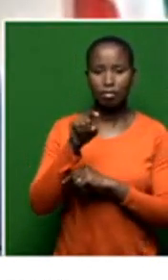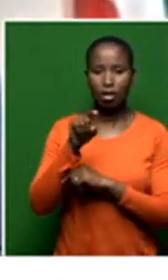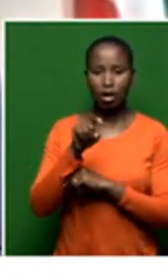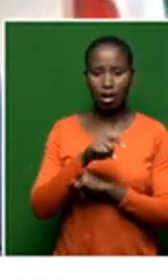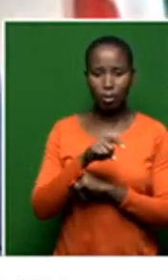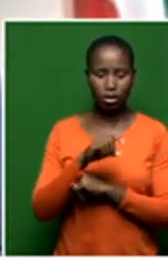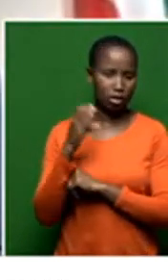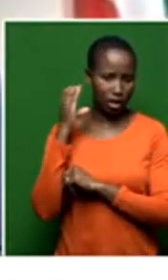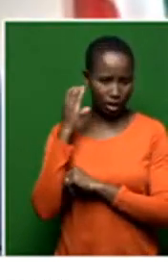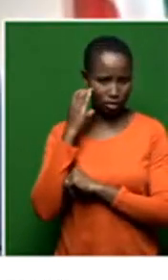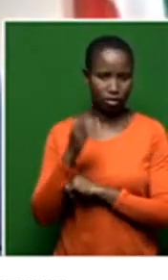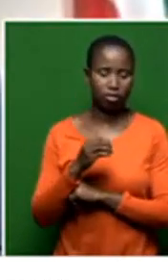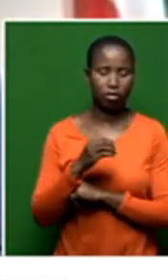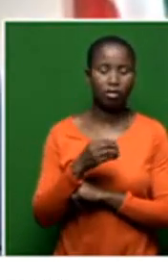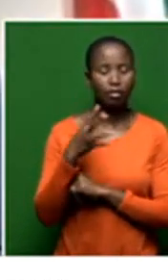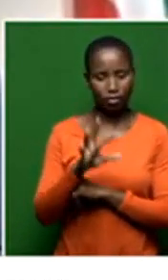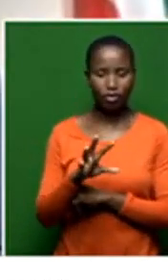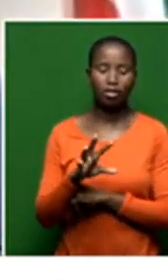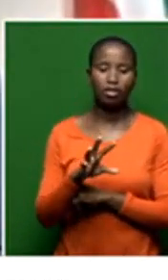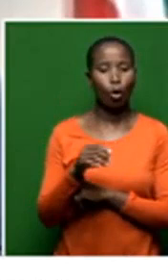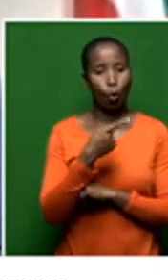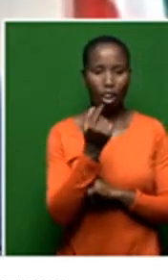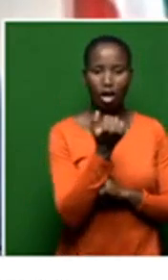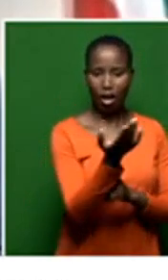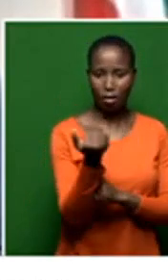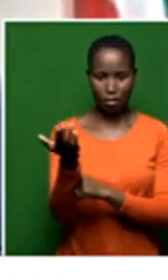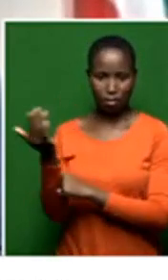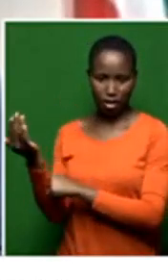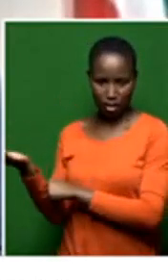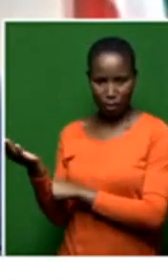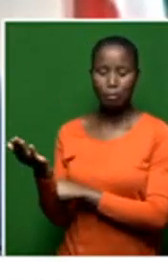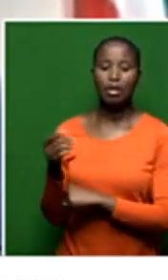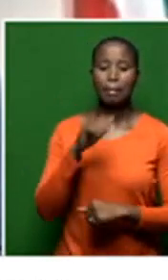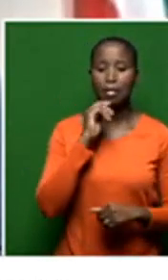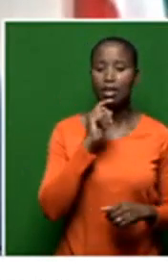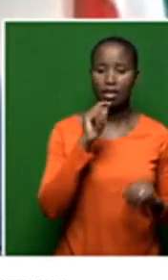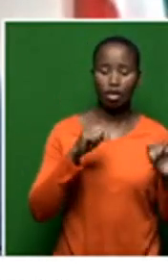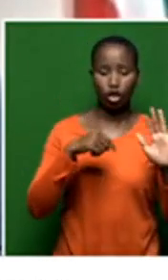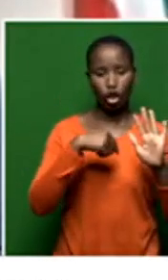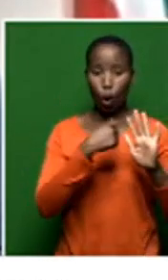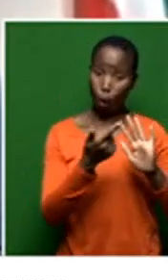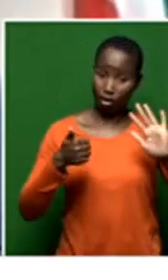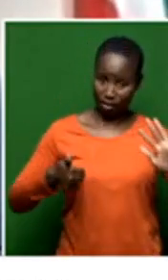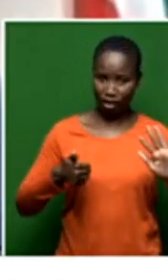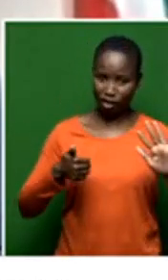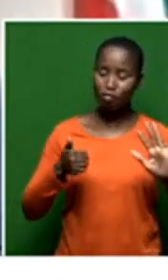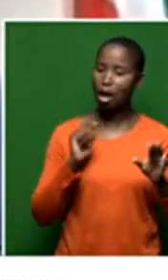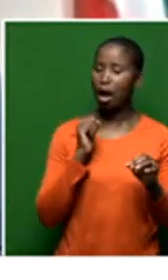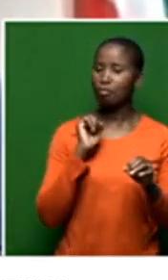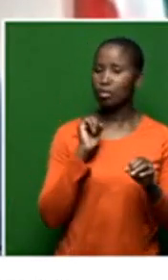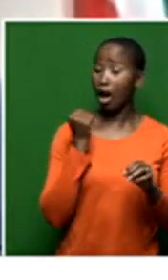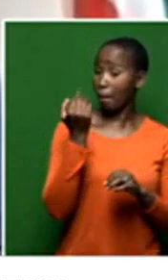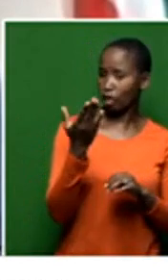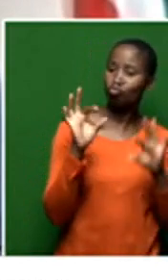C. So they have all applied. We've done the pre-qualification stage. They all succeeded in the pre-qualification